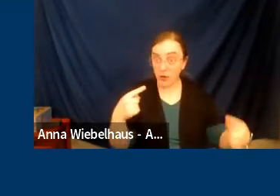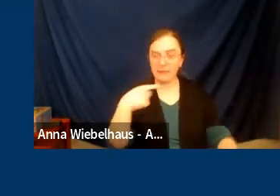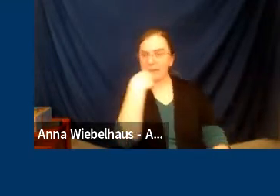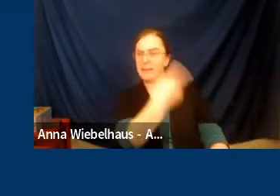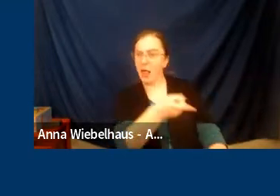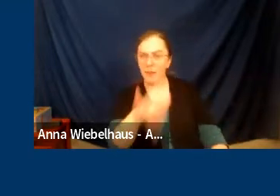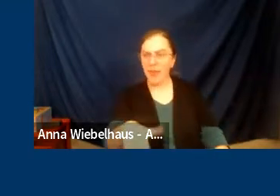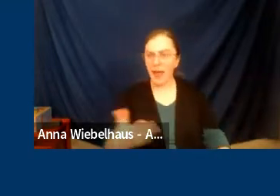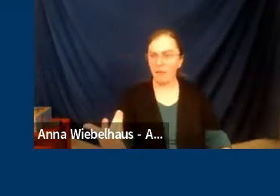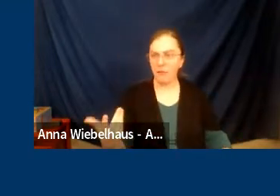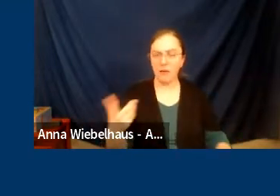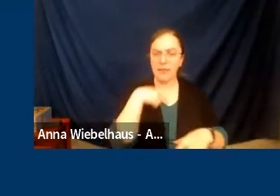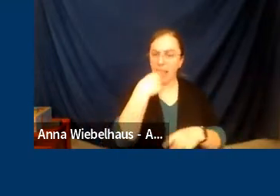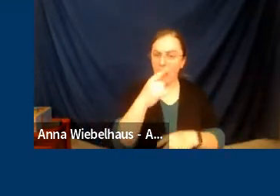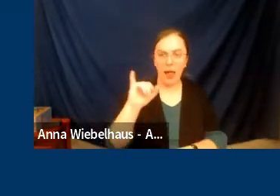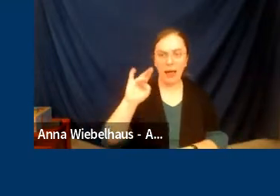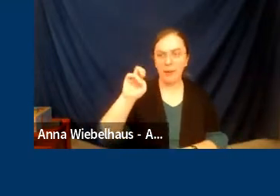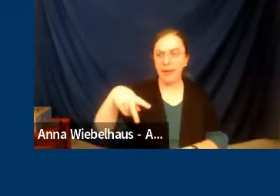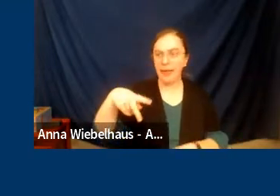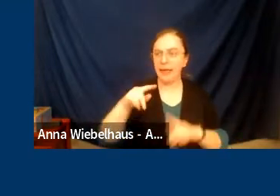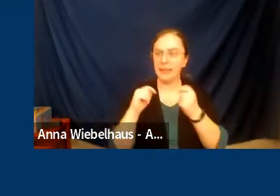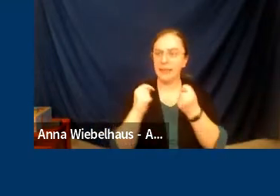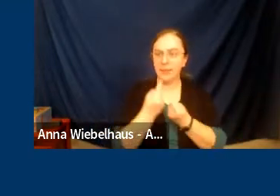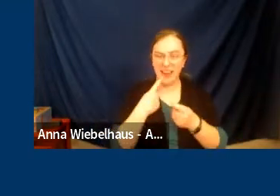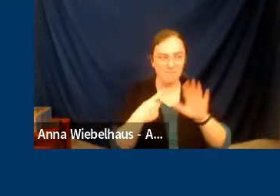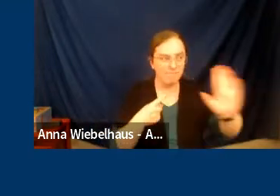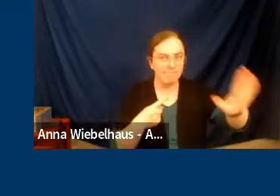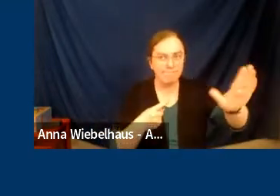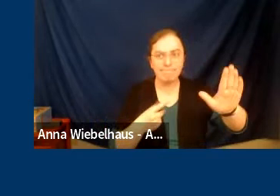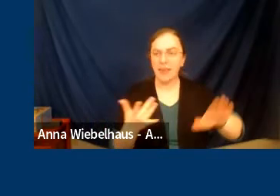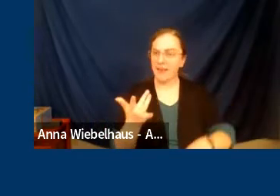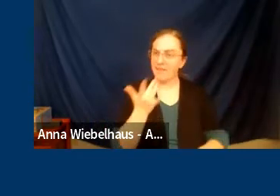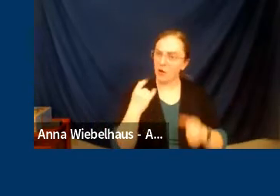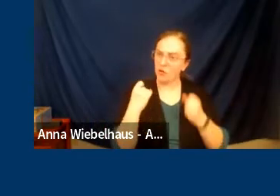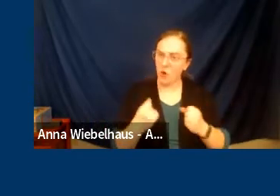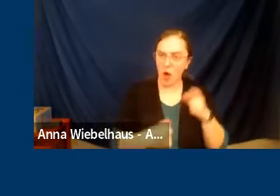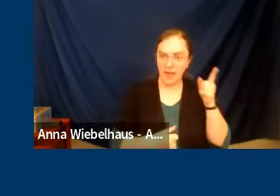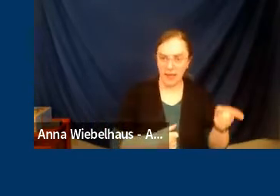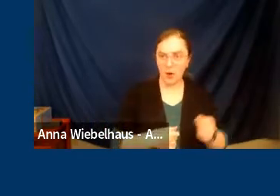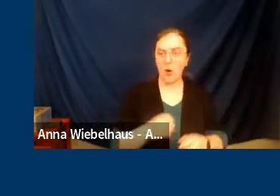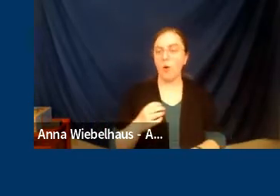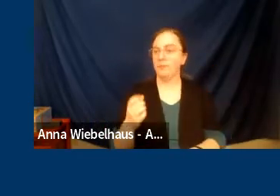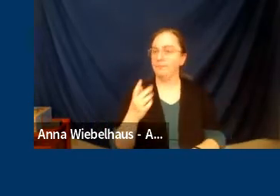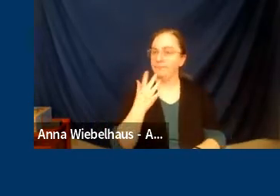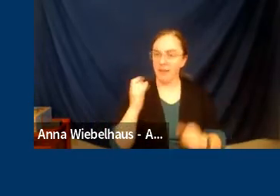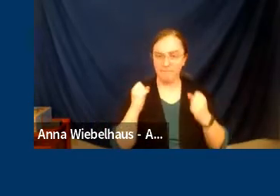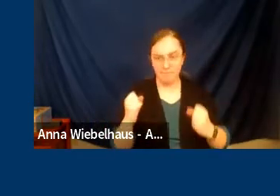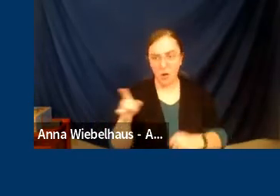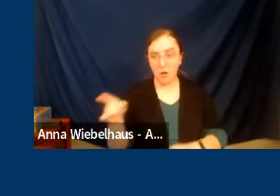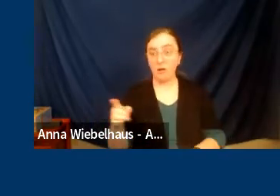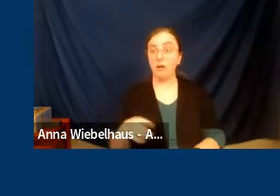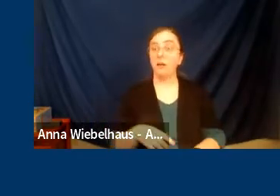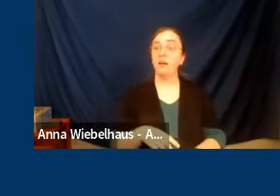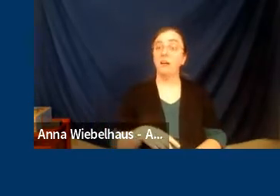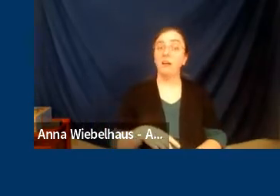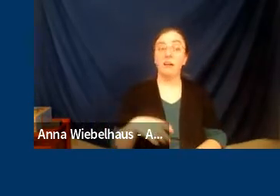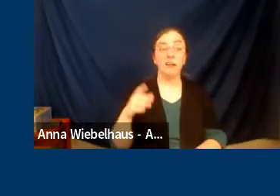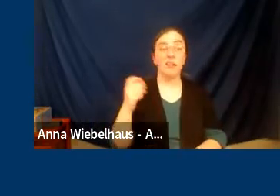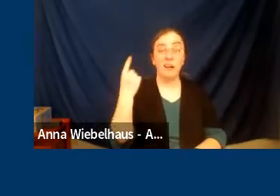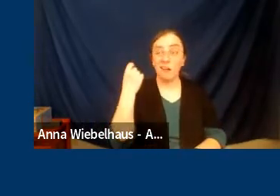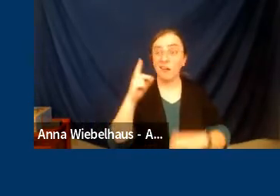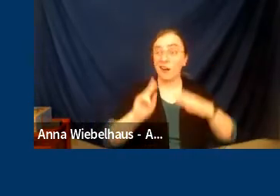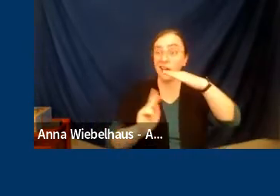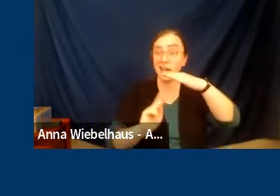that as a starting point, like Libby said. All kids that are five are ready for kindergarten, and that's really what kindergarten is